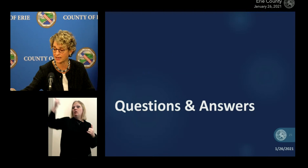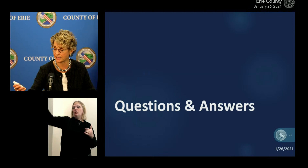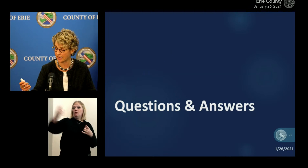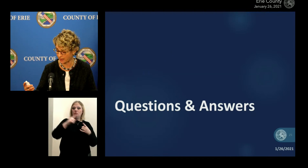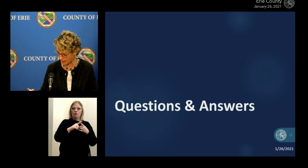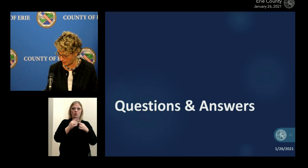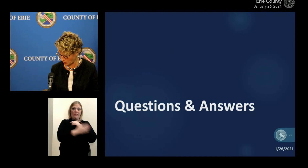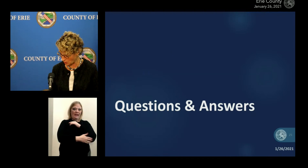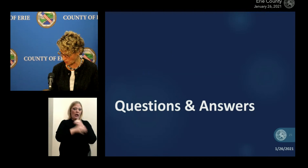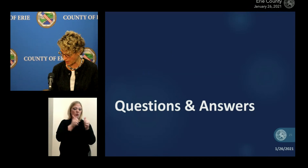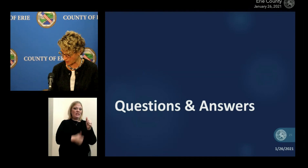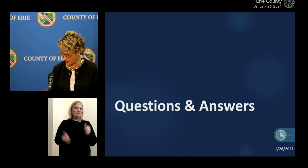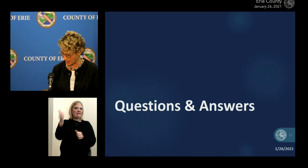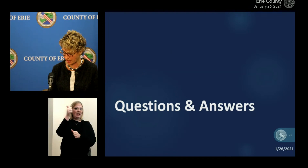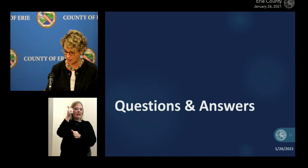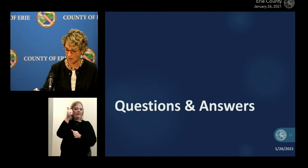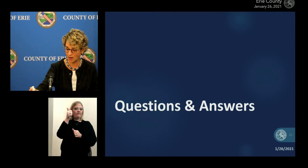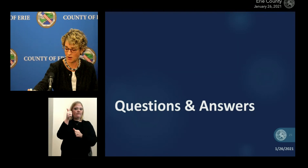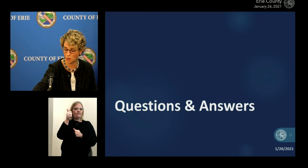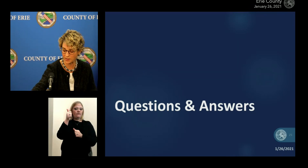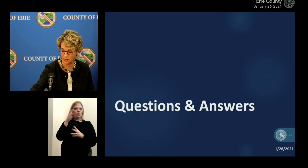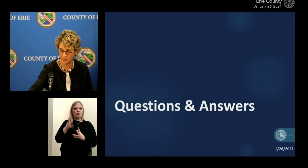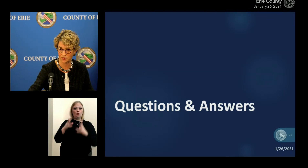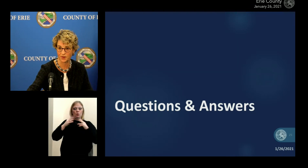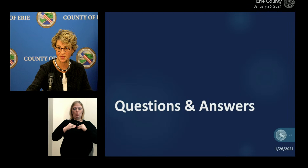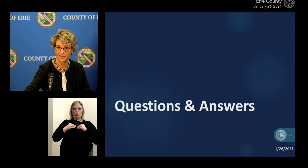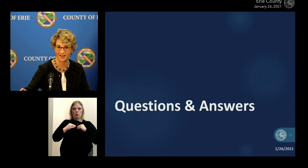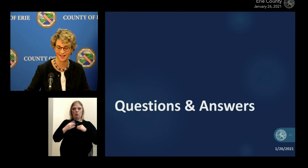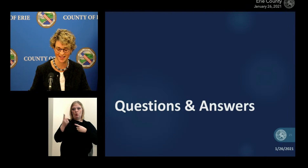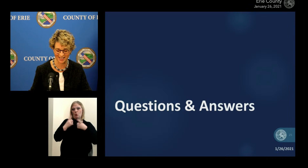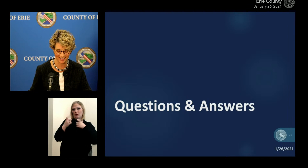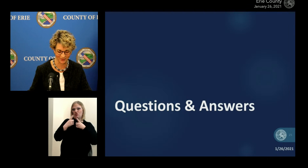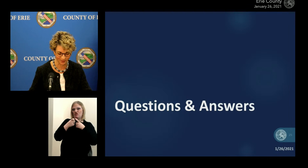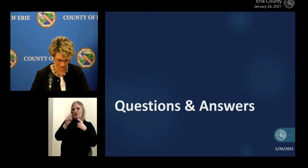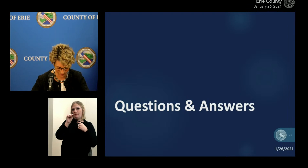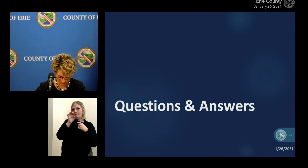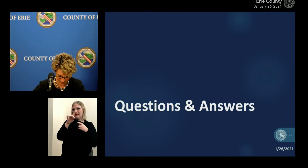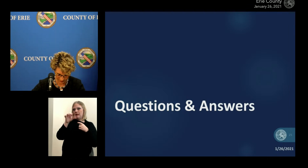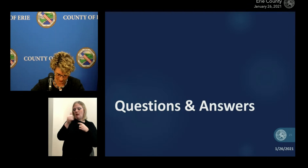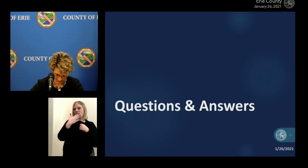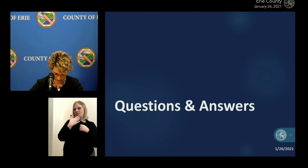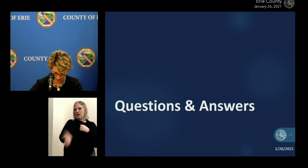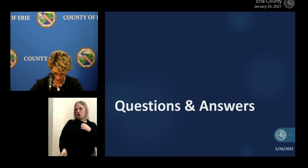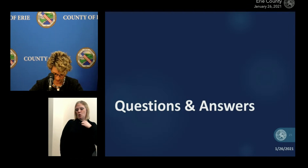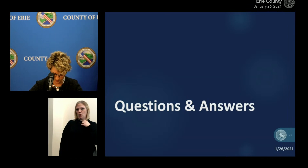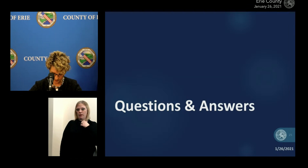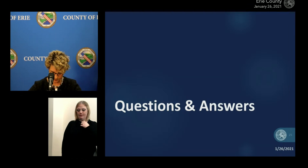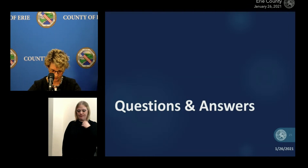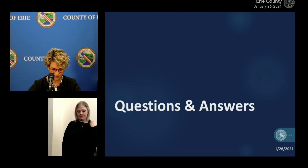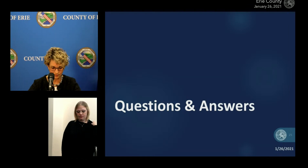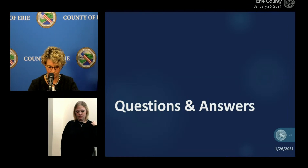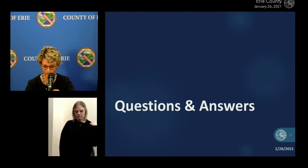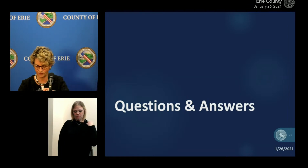the county executive to entertain questions from the media. Thank you.